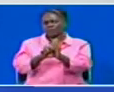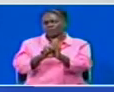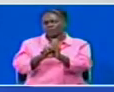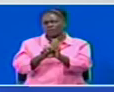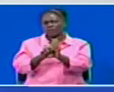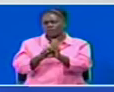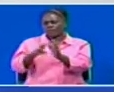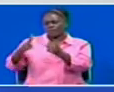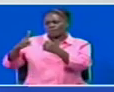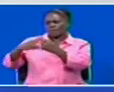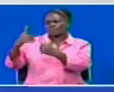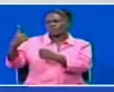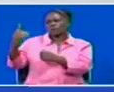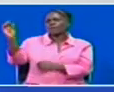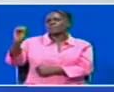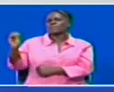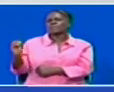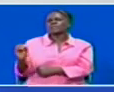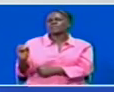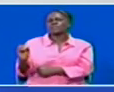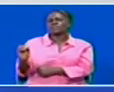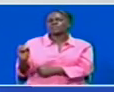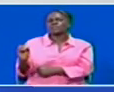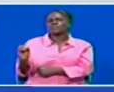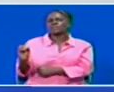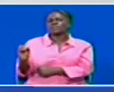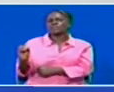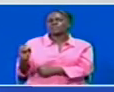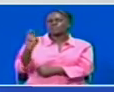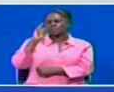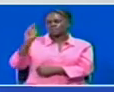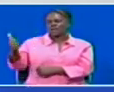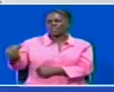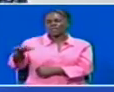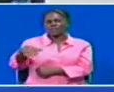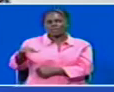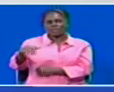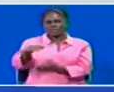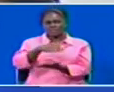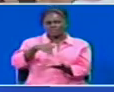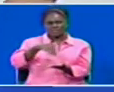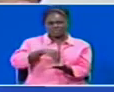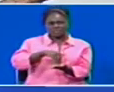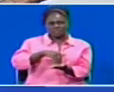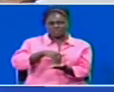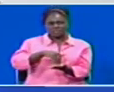an average of 91% voter turnout around that time. If you look at other areas, Central and the Rift Valley,